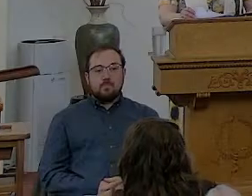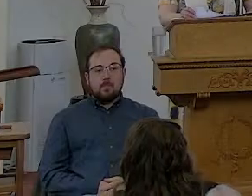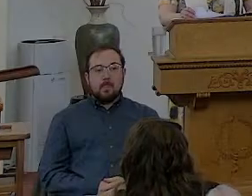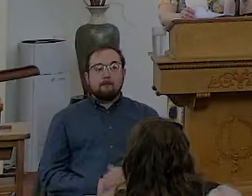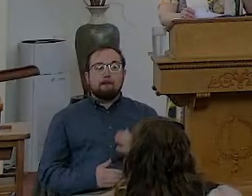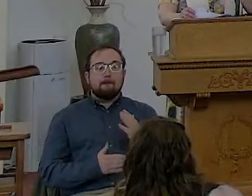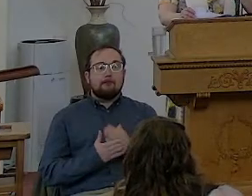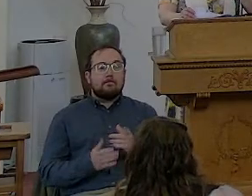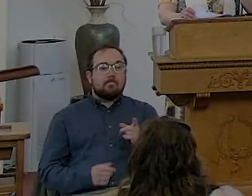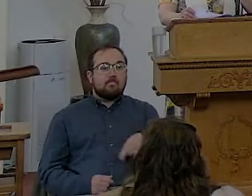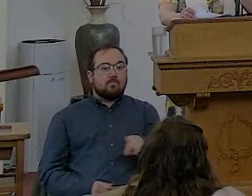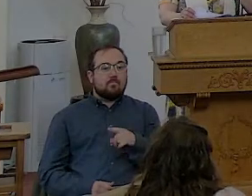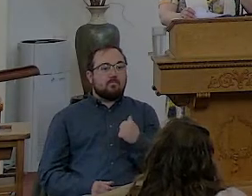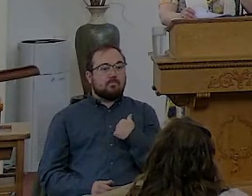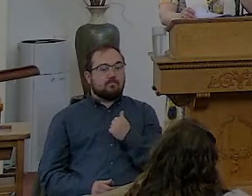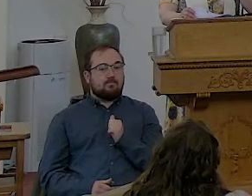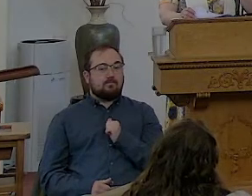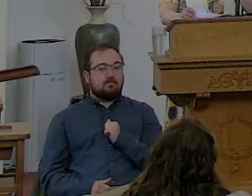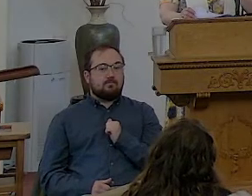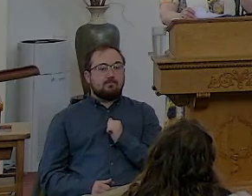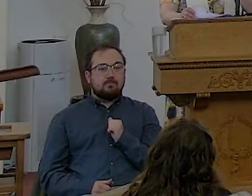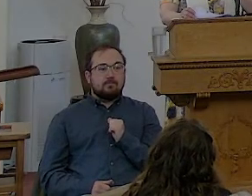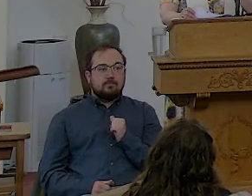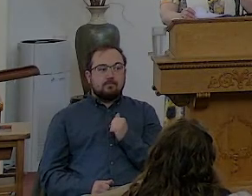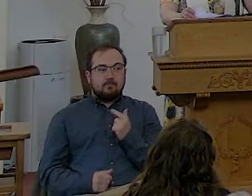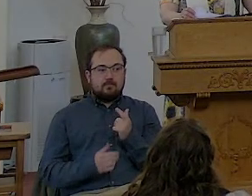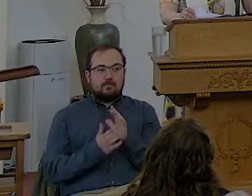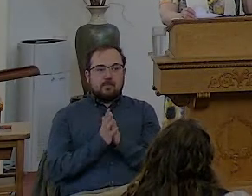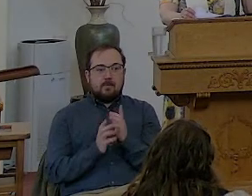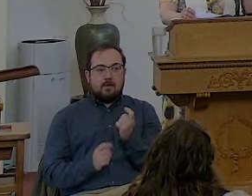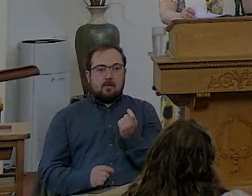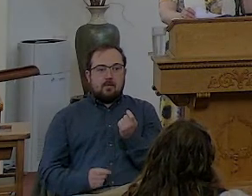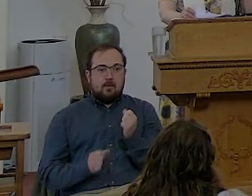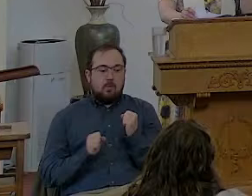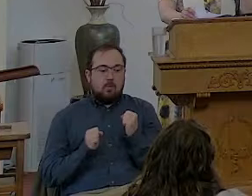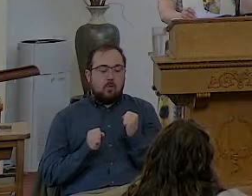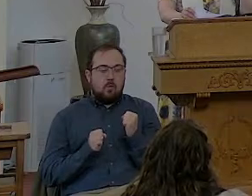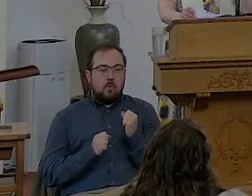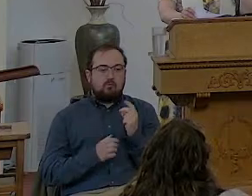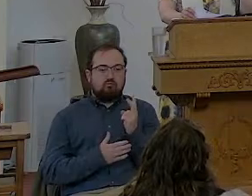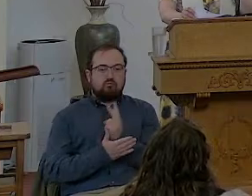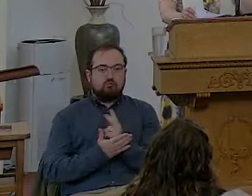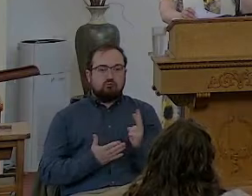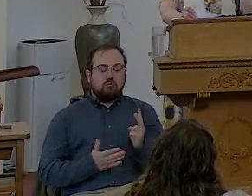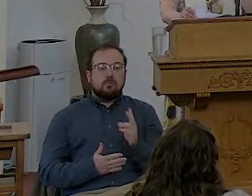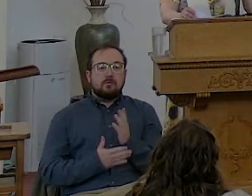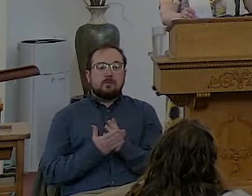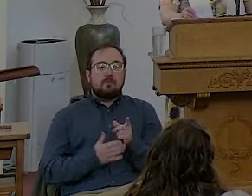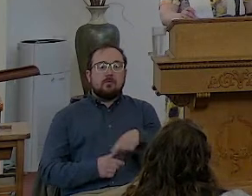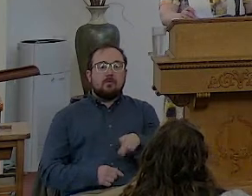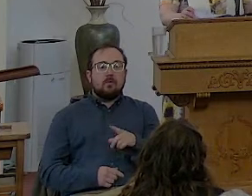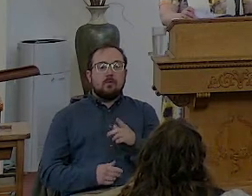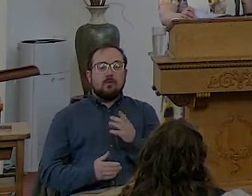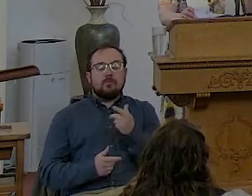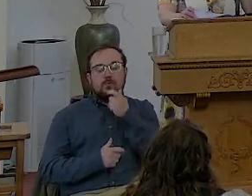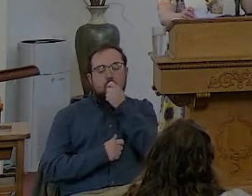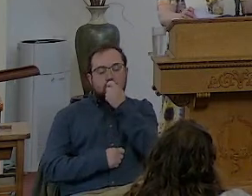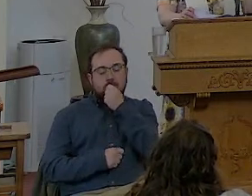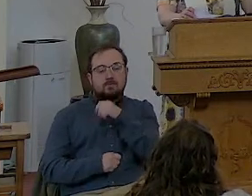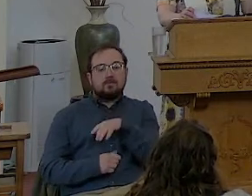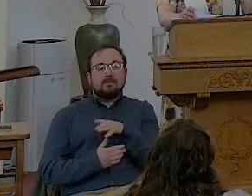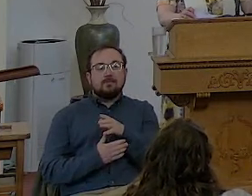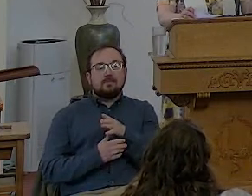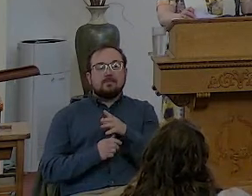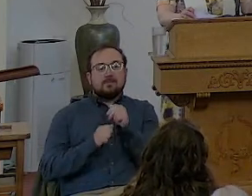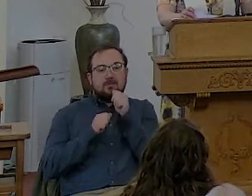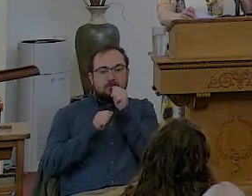Some of you, I myself have gotten a little cold this past couple of weeks. Some of you may have gotten a little cold. Unfortunately, it has been spread